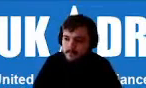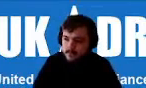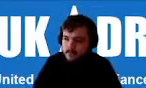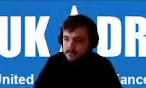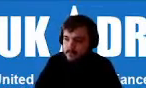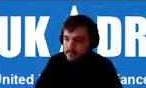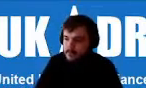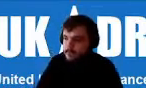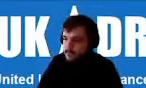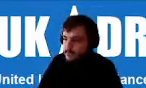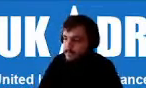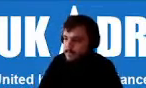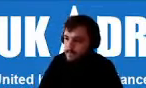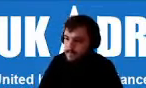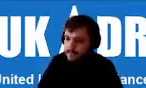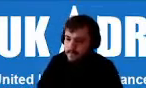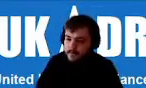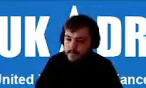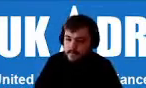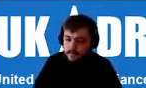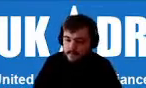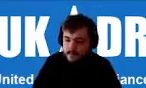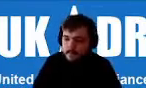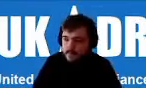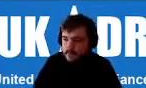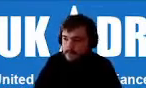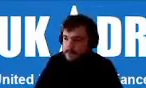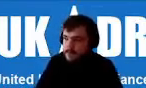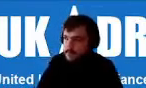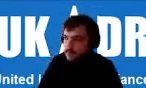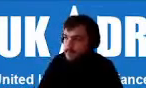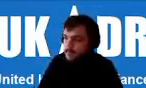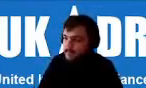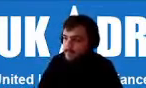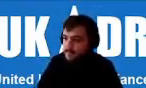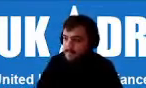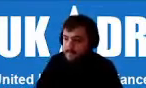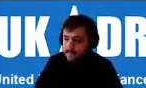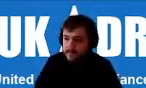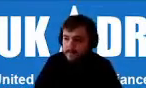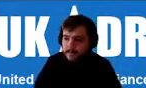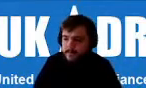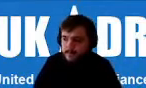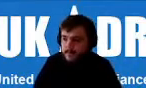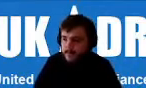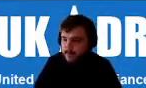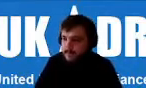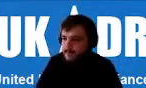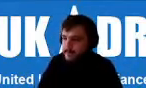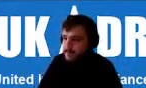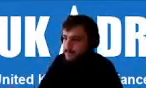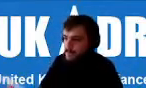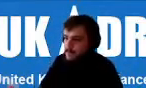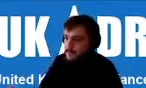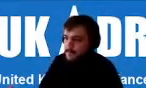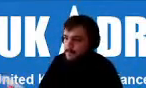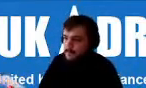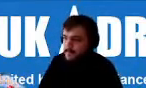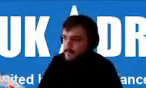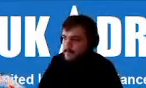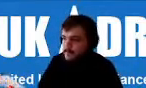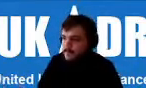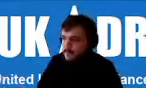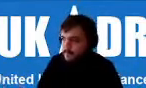do something about that. Theory is our roadmap. It shines, if you don't mind me mixing my metaphors, it shines